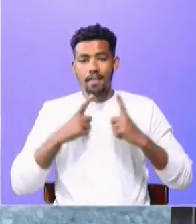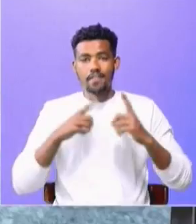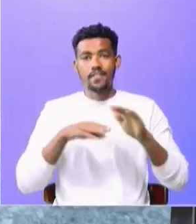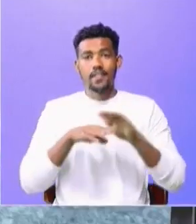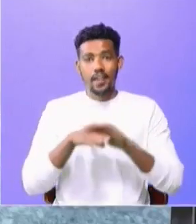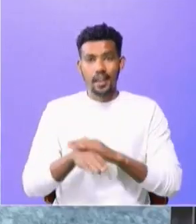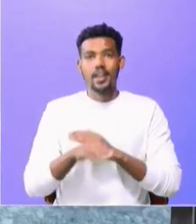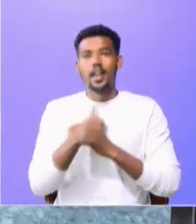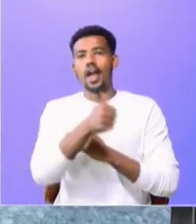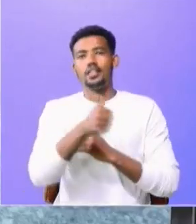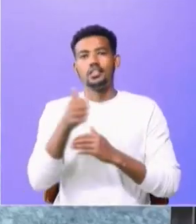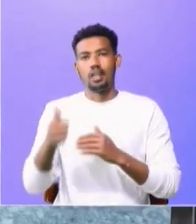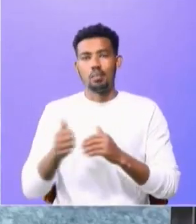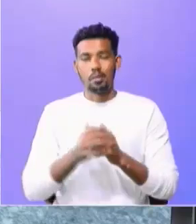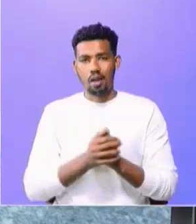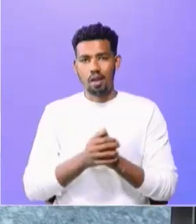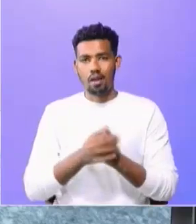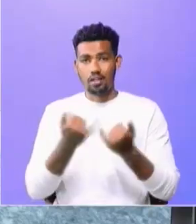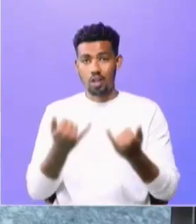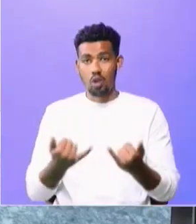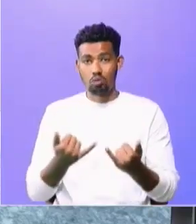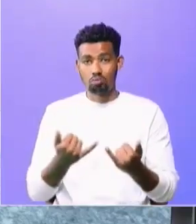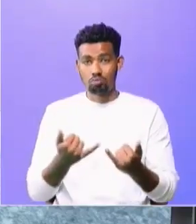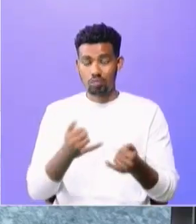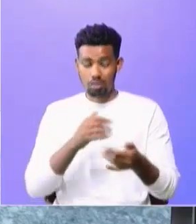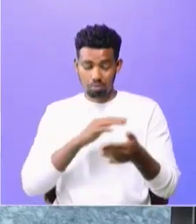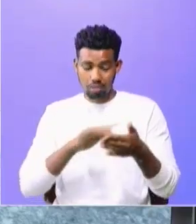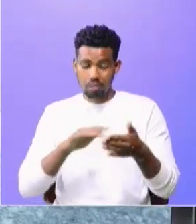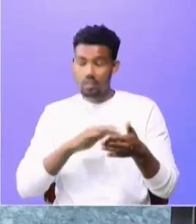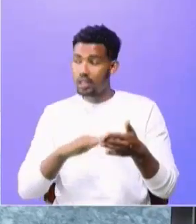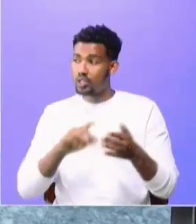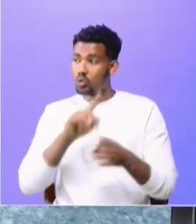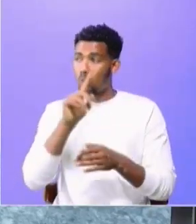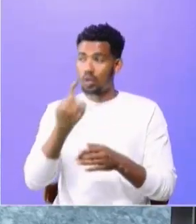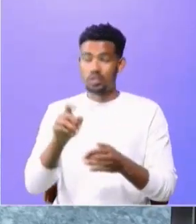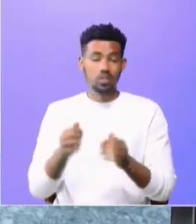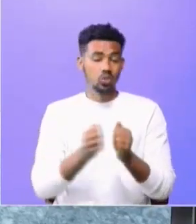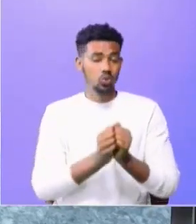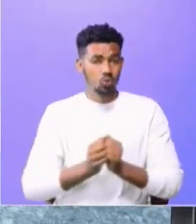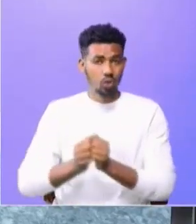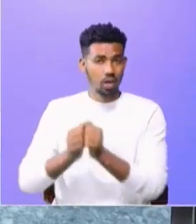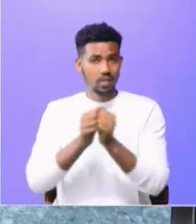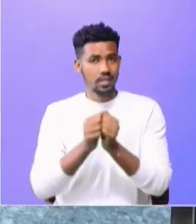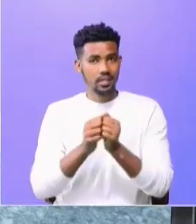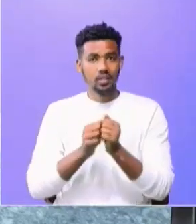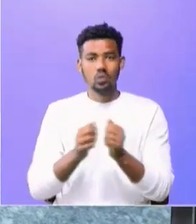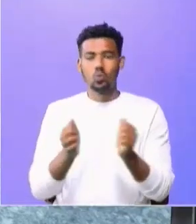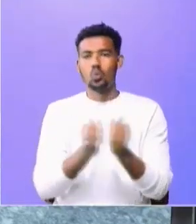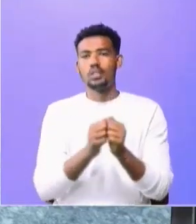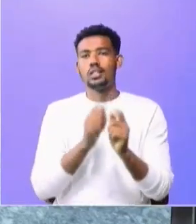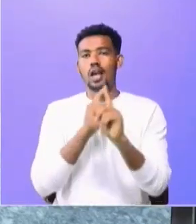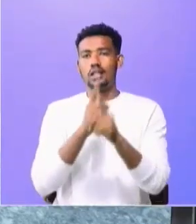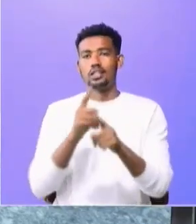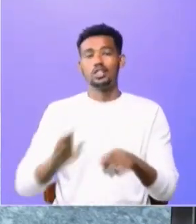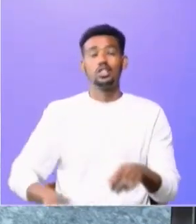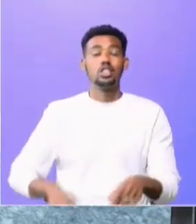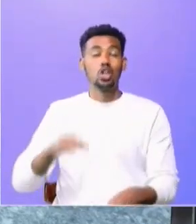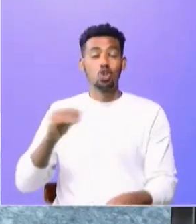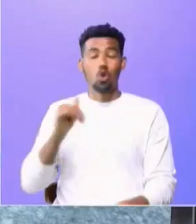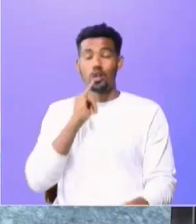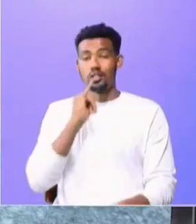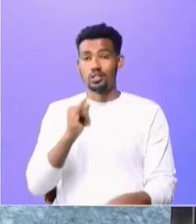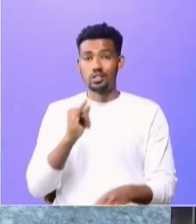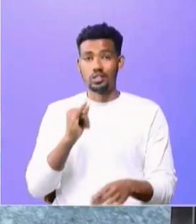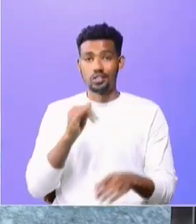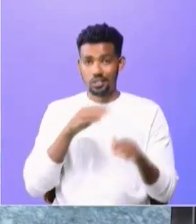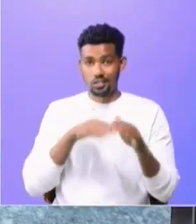Addis Ababa. Let me read the questions together with their answer. The dog is in